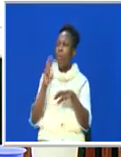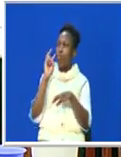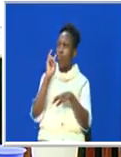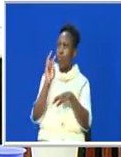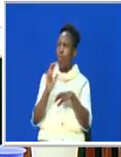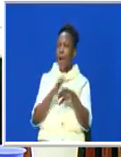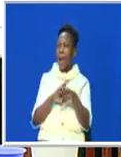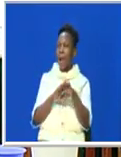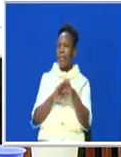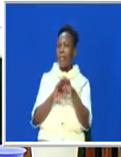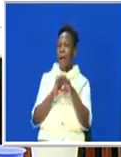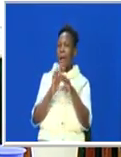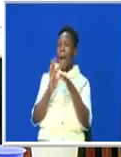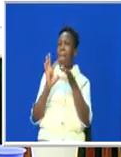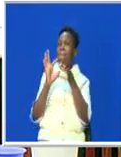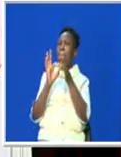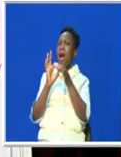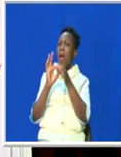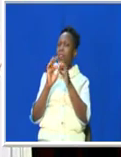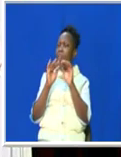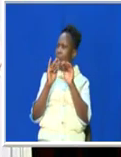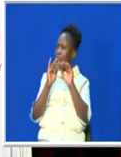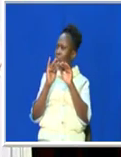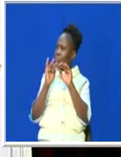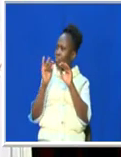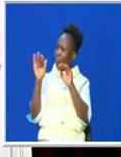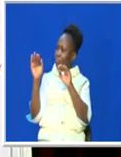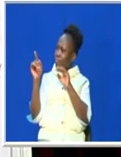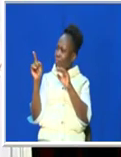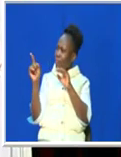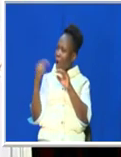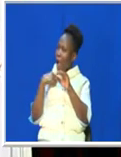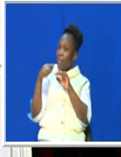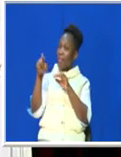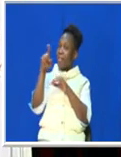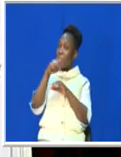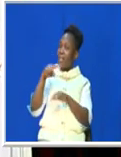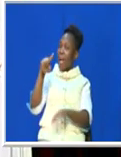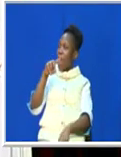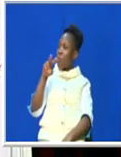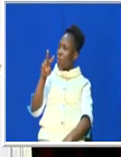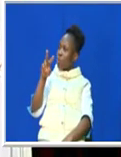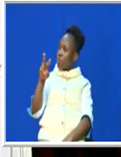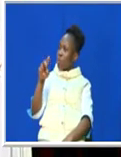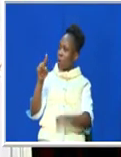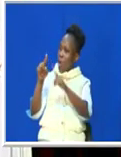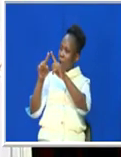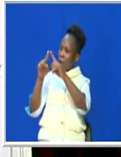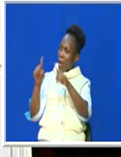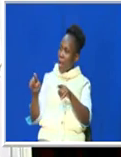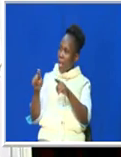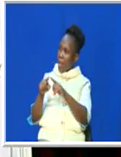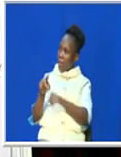pattern, I have two circles, two rectangles,